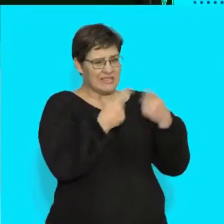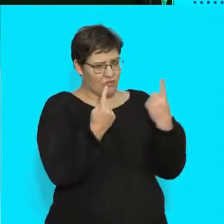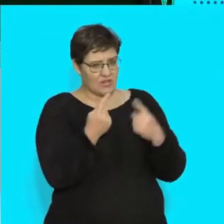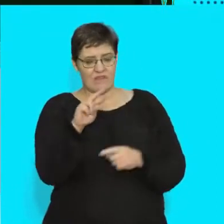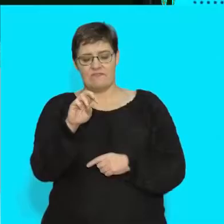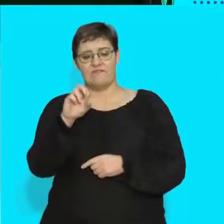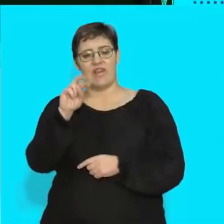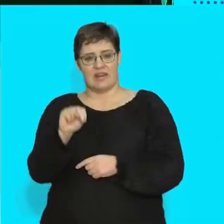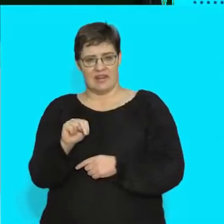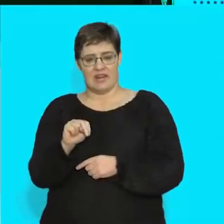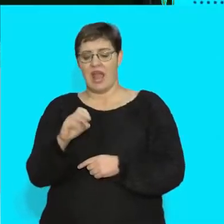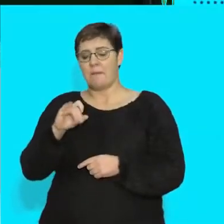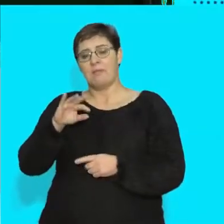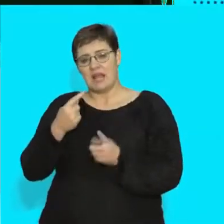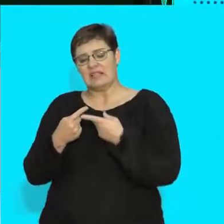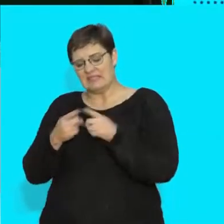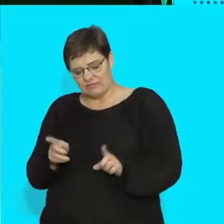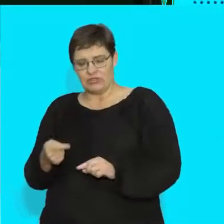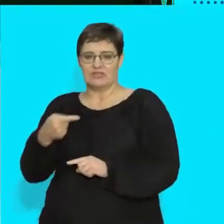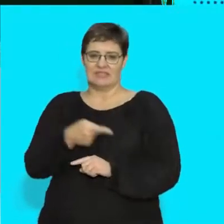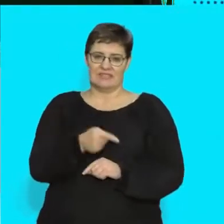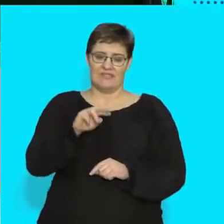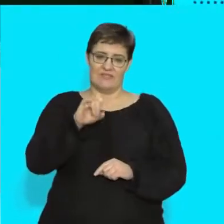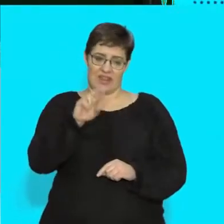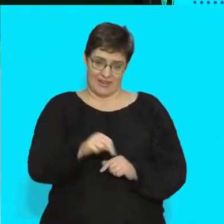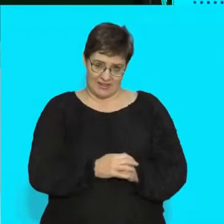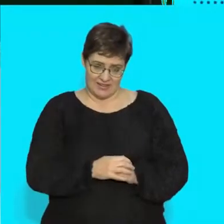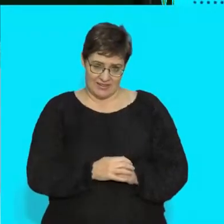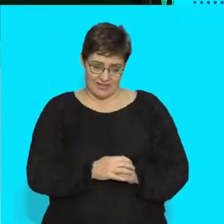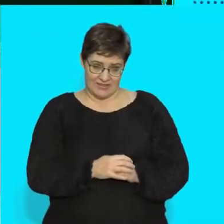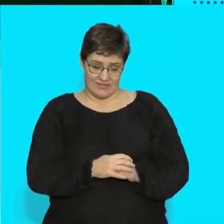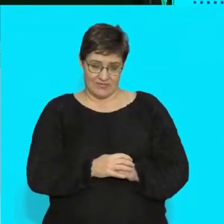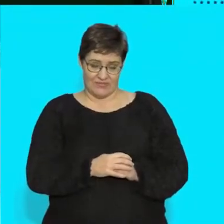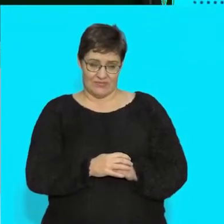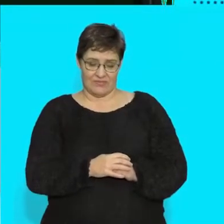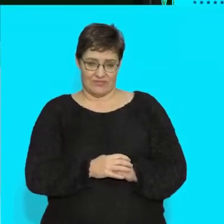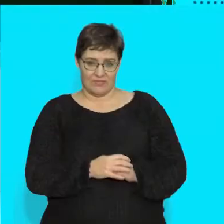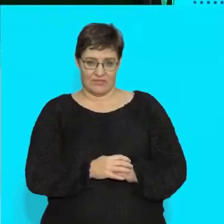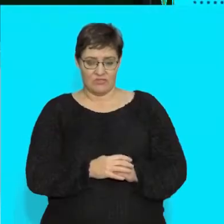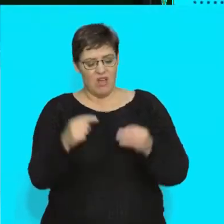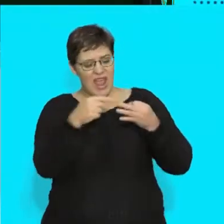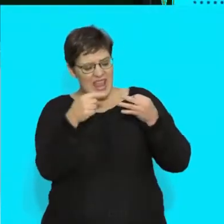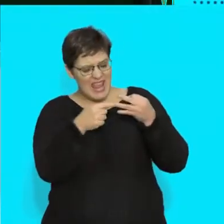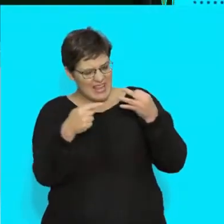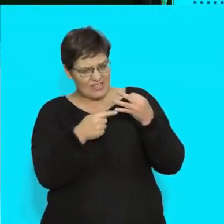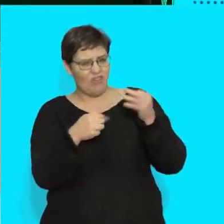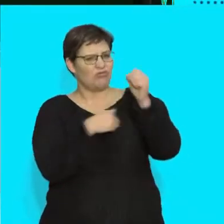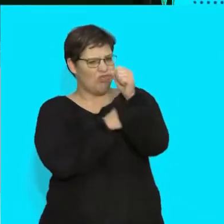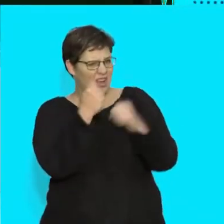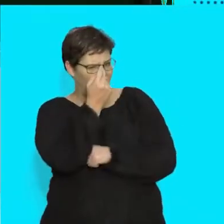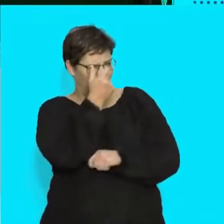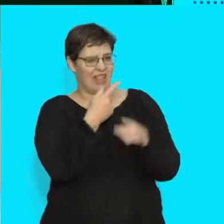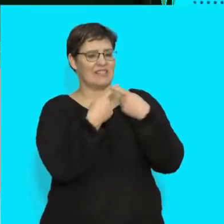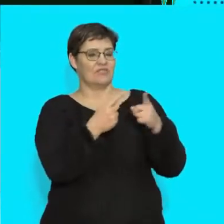a vein, and a capillary needs to be different than a vein and an artery. So basically what we're looking at